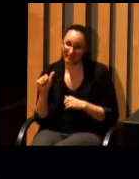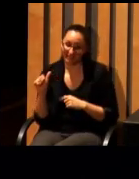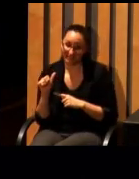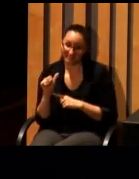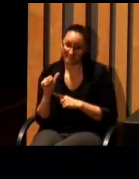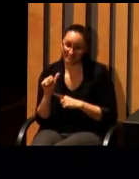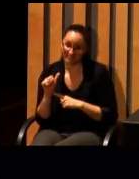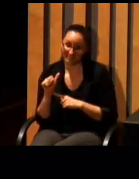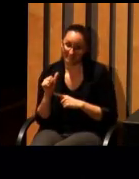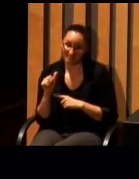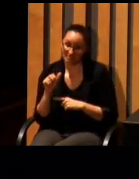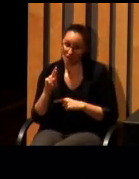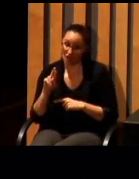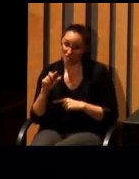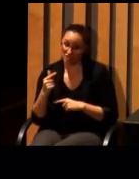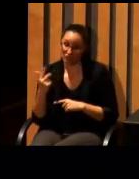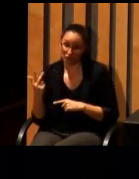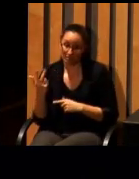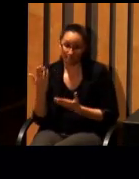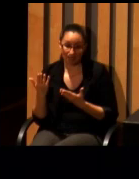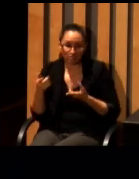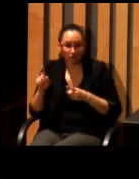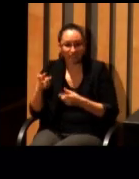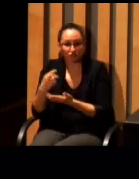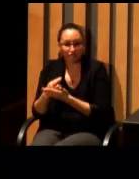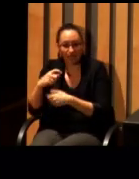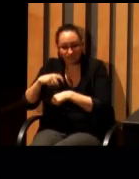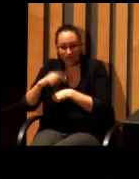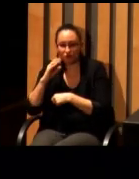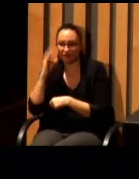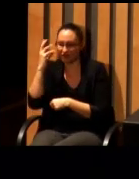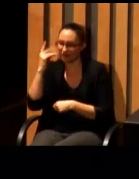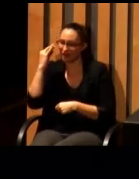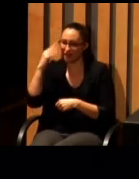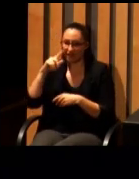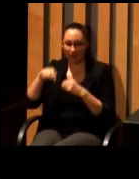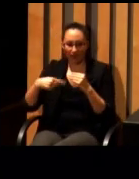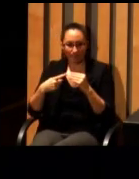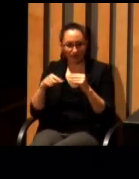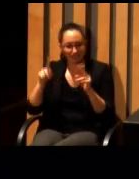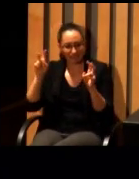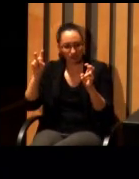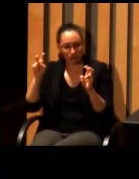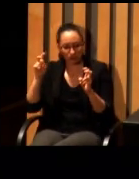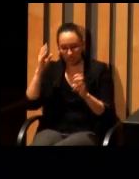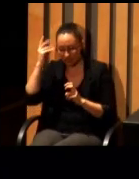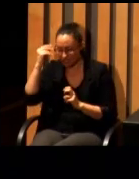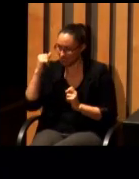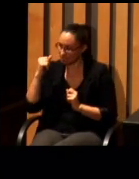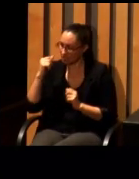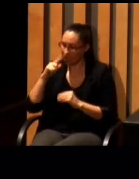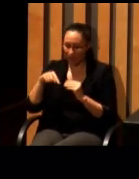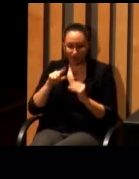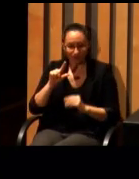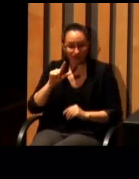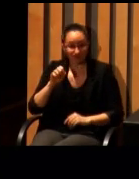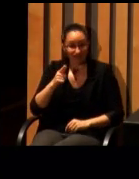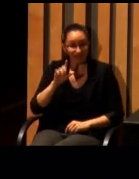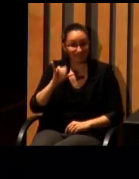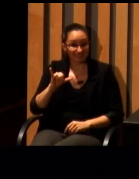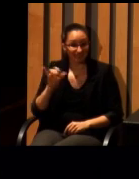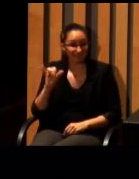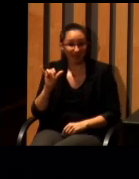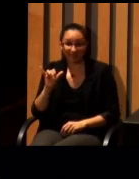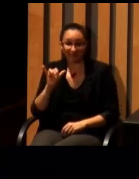that some young athletes, perhaps RG3 during rehab time, will think a lot about this kind of issue and think about the legacies of people like Arthur Ashe,